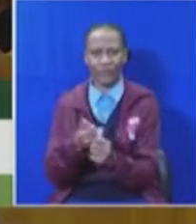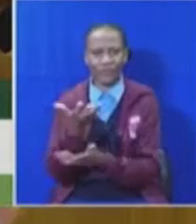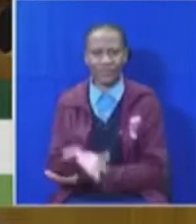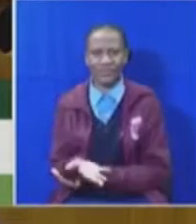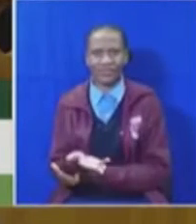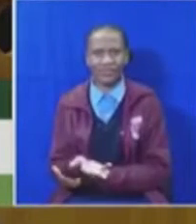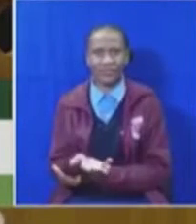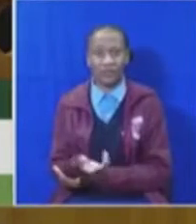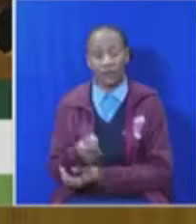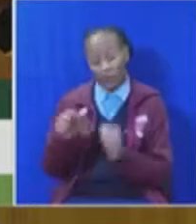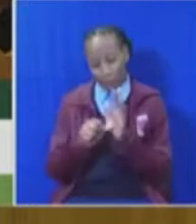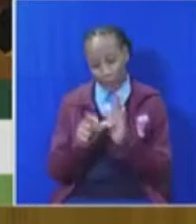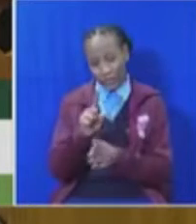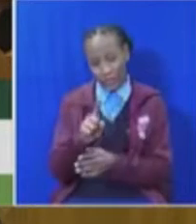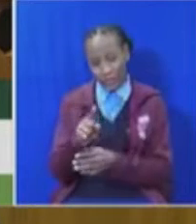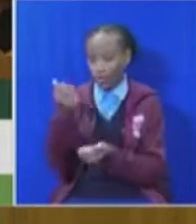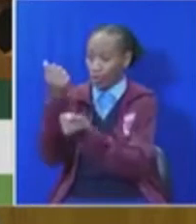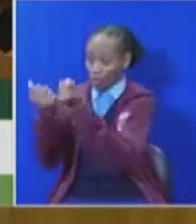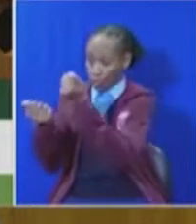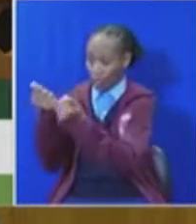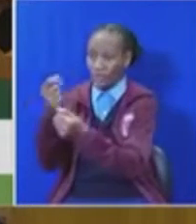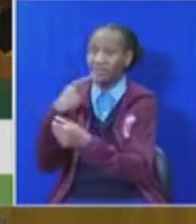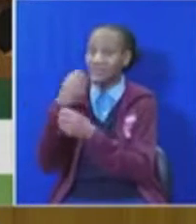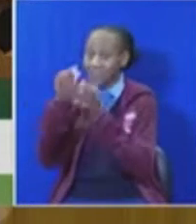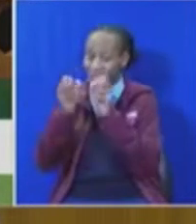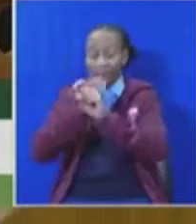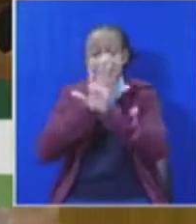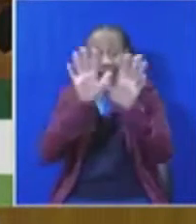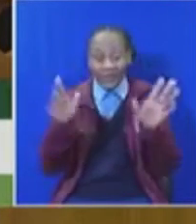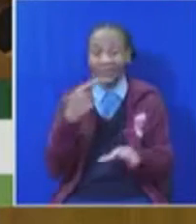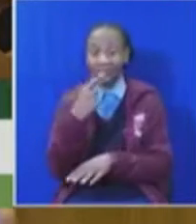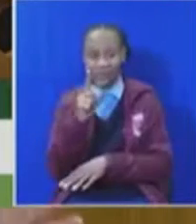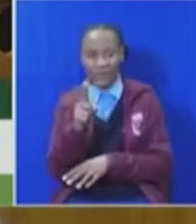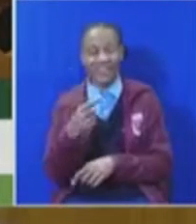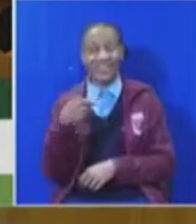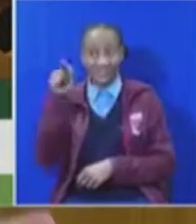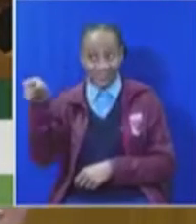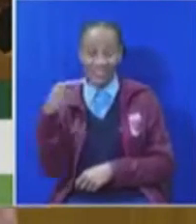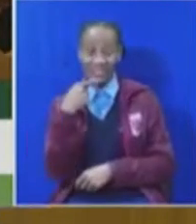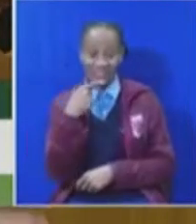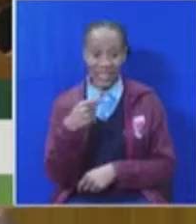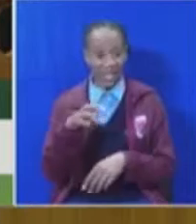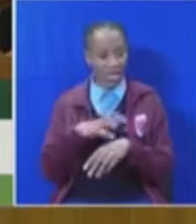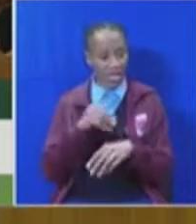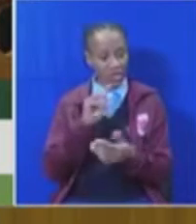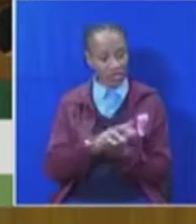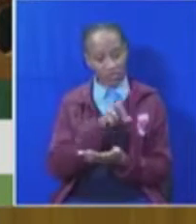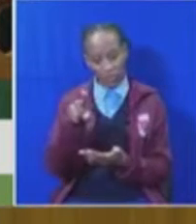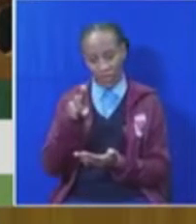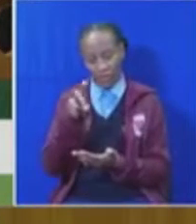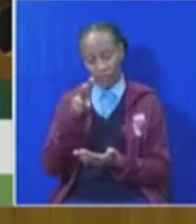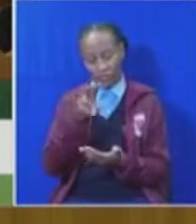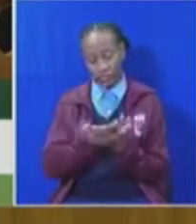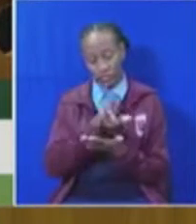is important to note that the court made it very clear that it is not condoning adolescent consensual sex. It is